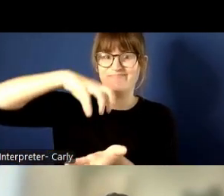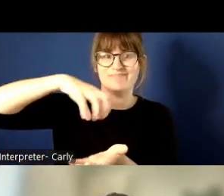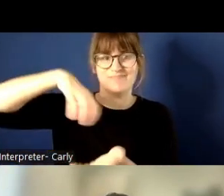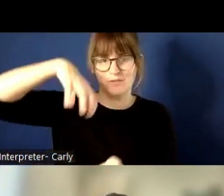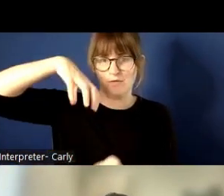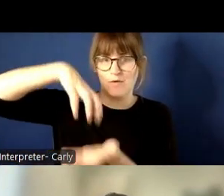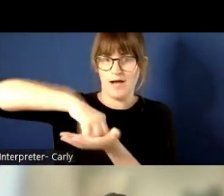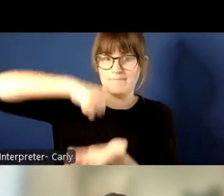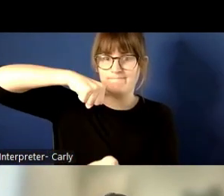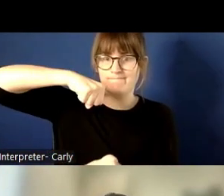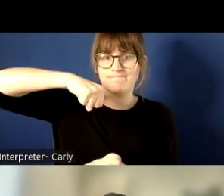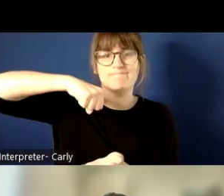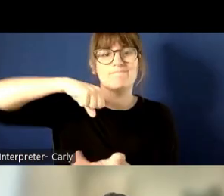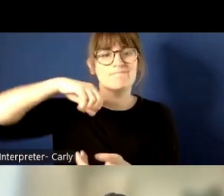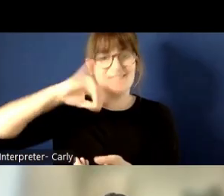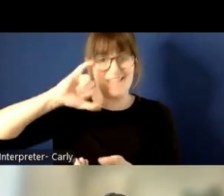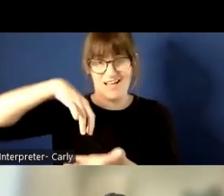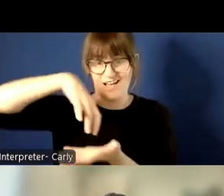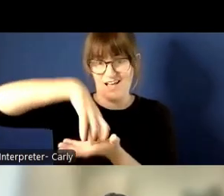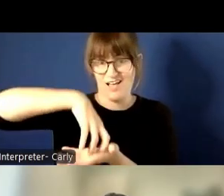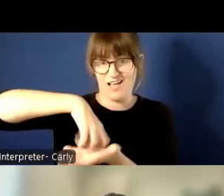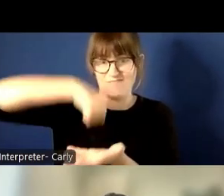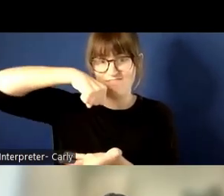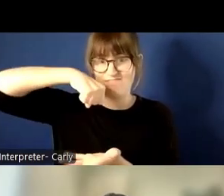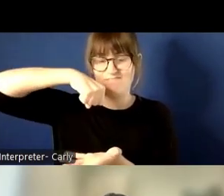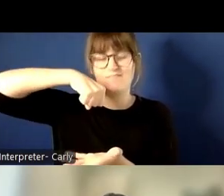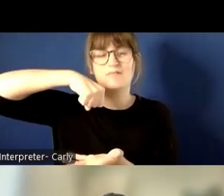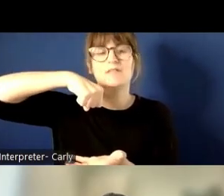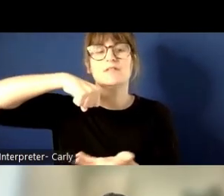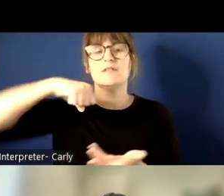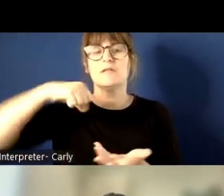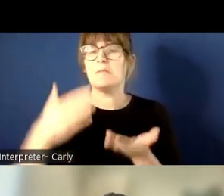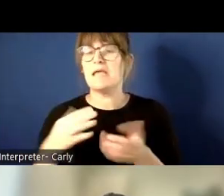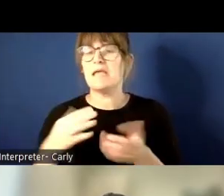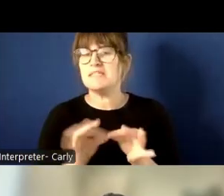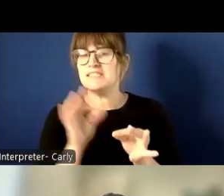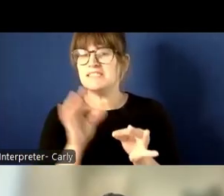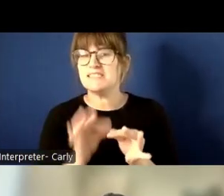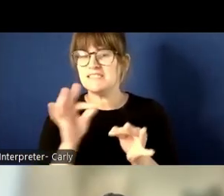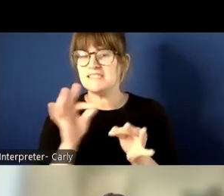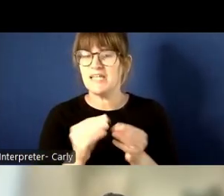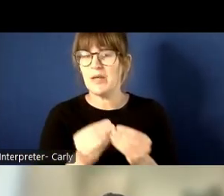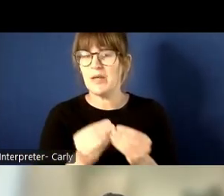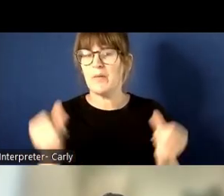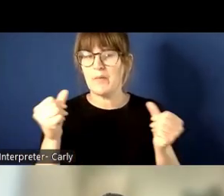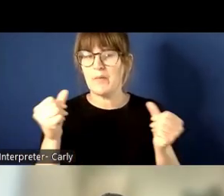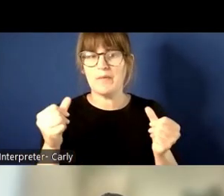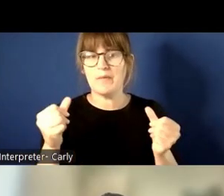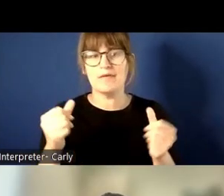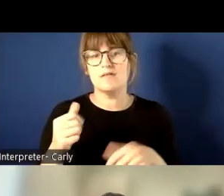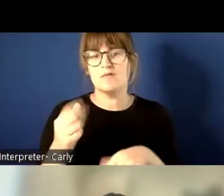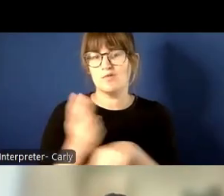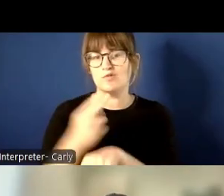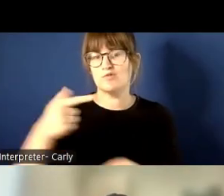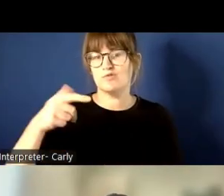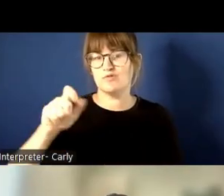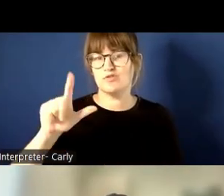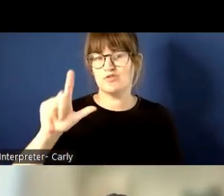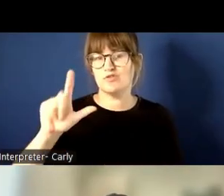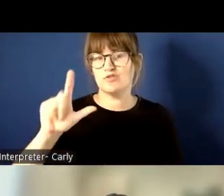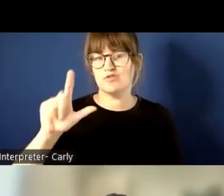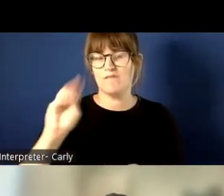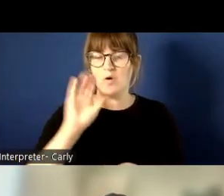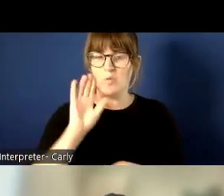skin. After taking out that piece of skin, we typically either put in a couple stitches, or sometimes we use this compound called gel foam, which